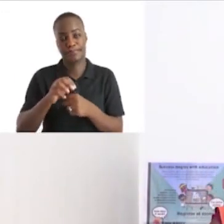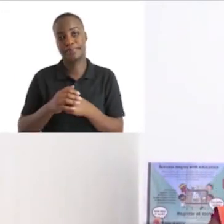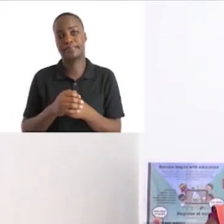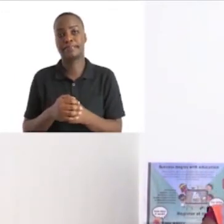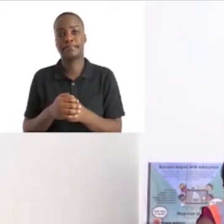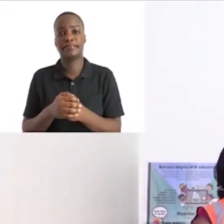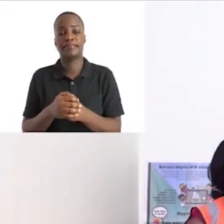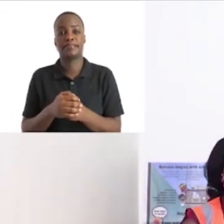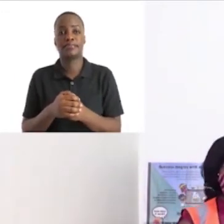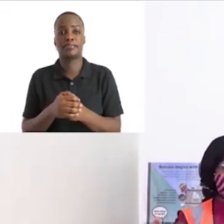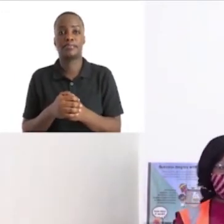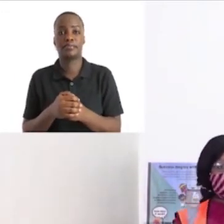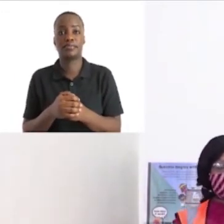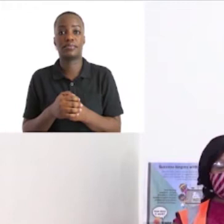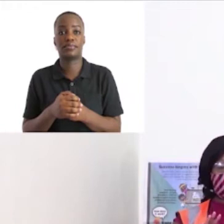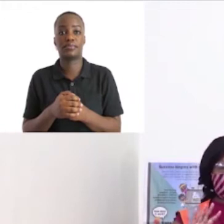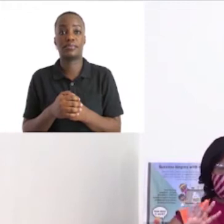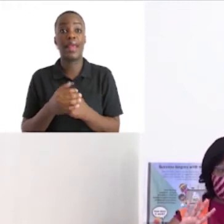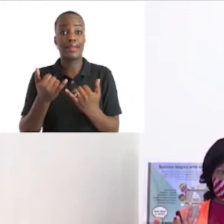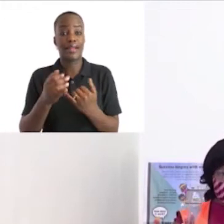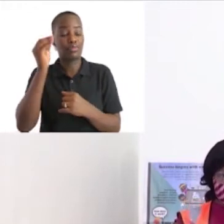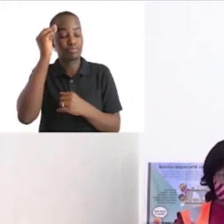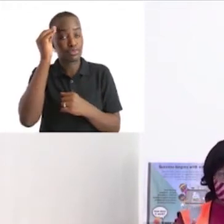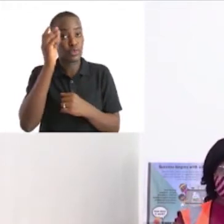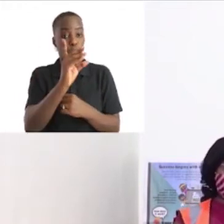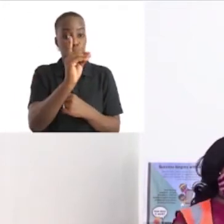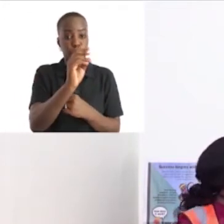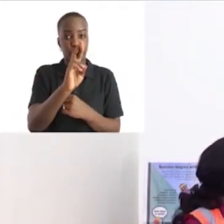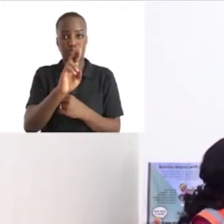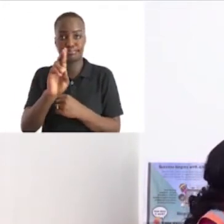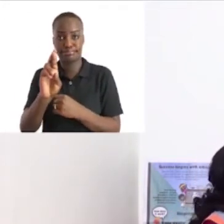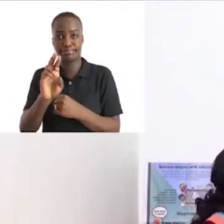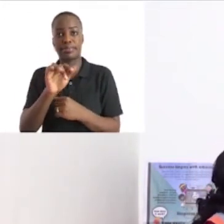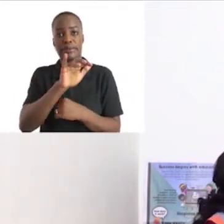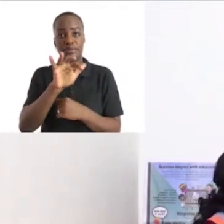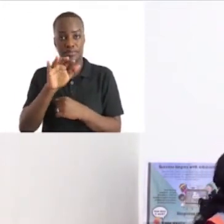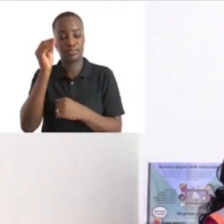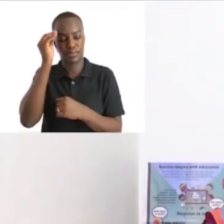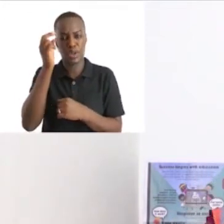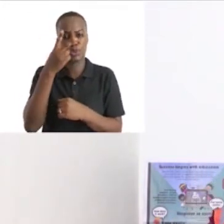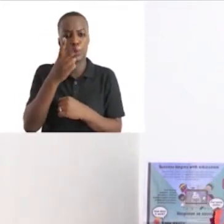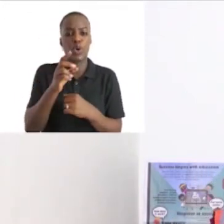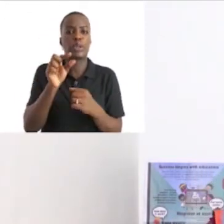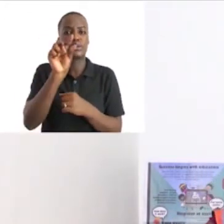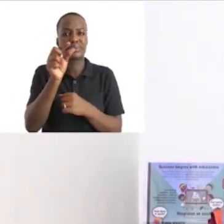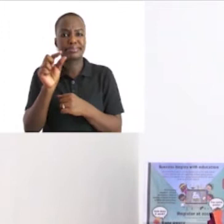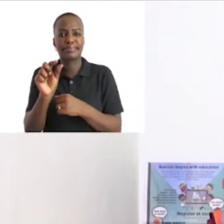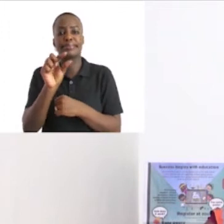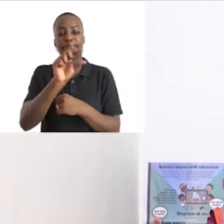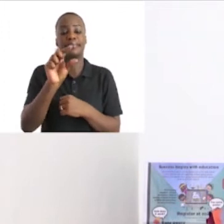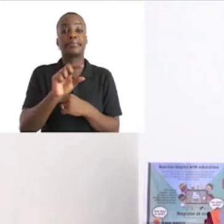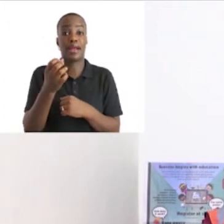Wonderful. Now that we know the sound dr, and we have seen some words that have the sound